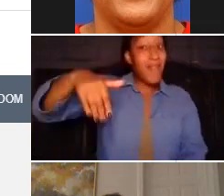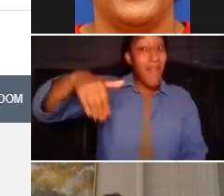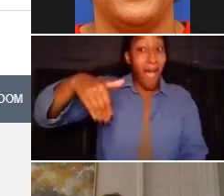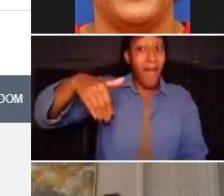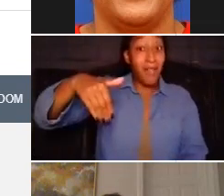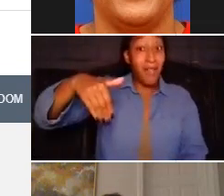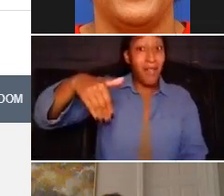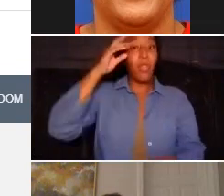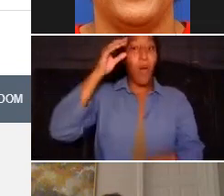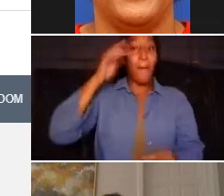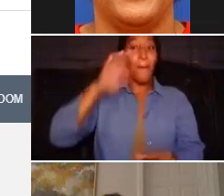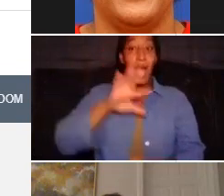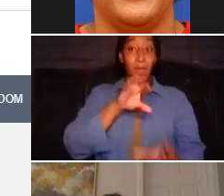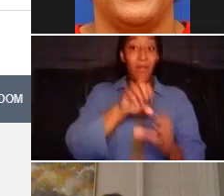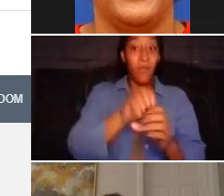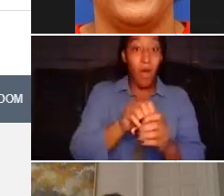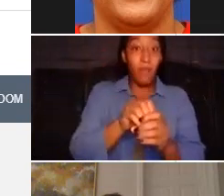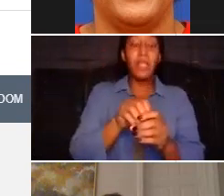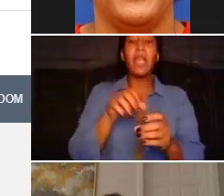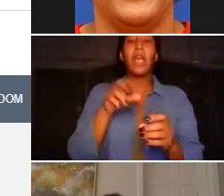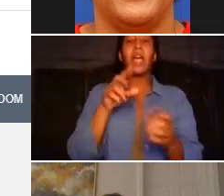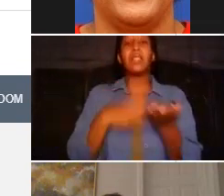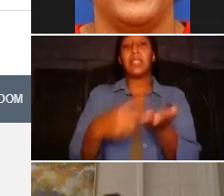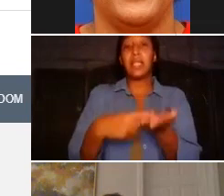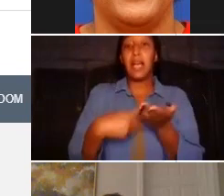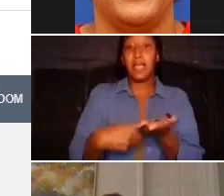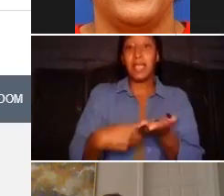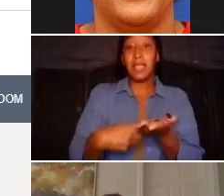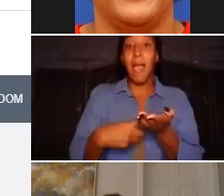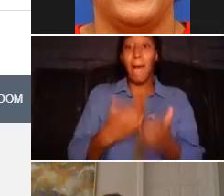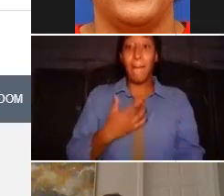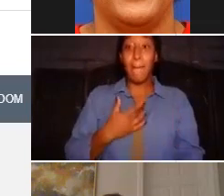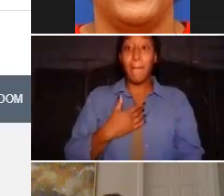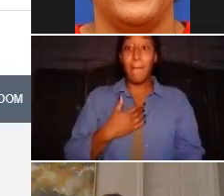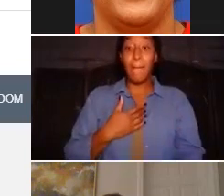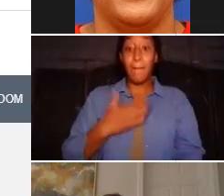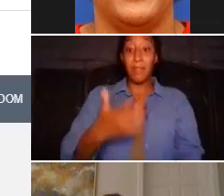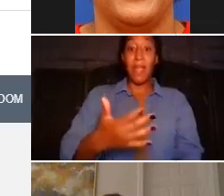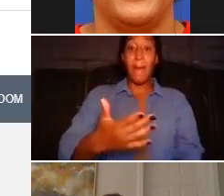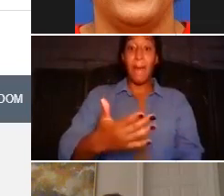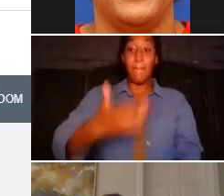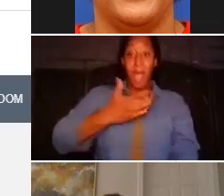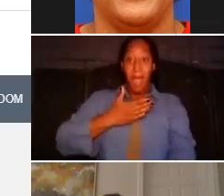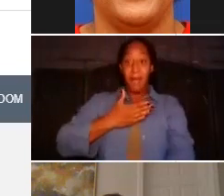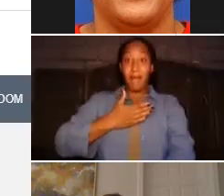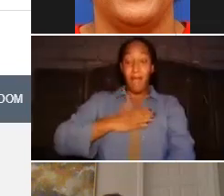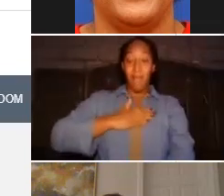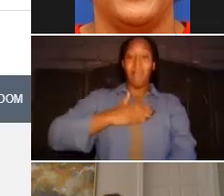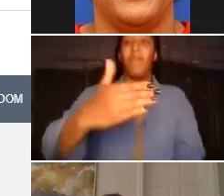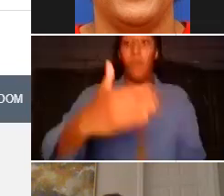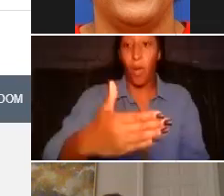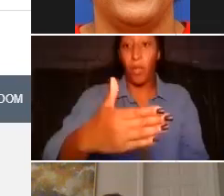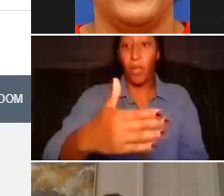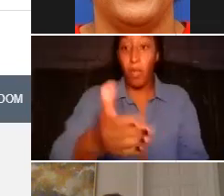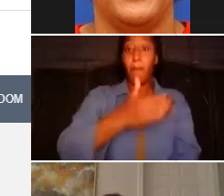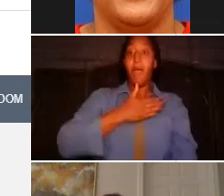motion. What things are relevant if an object is moving back and forth or